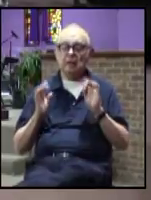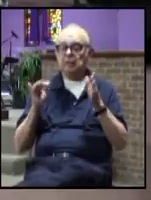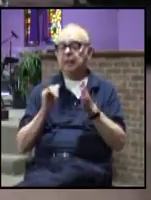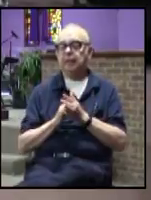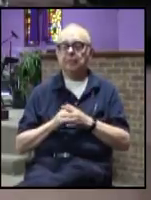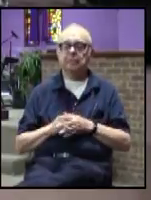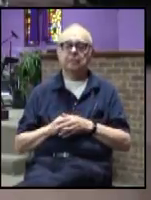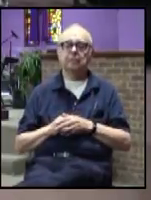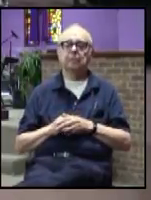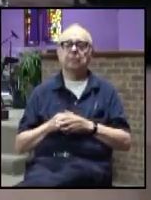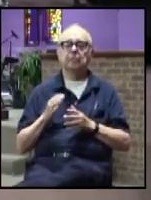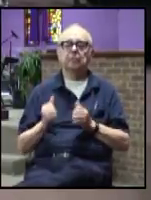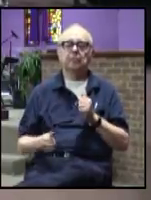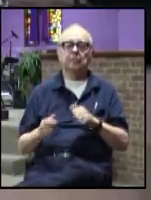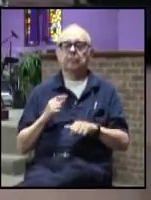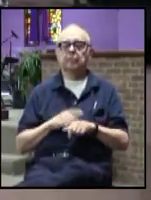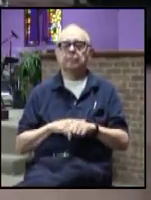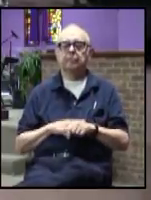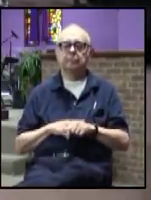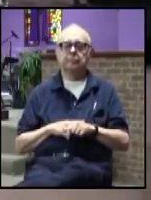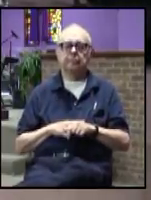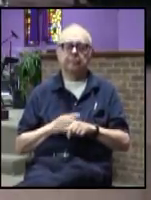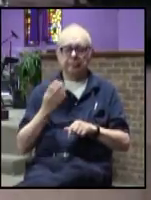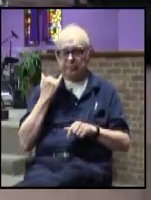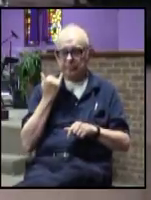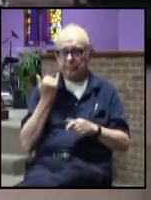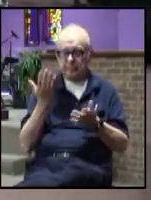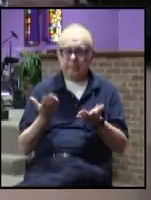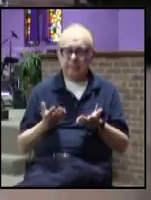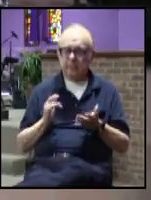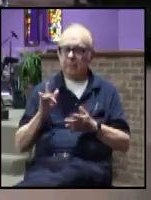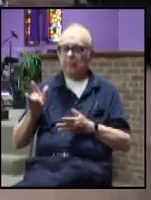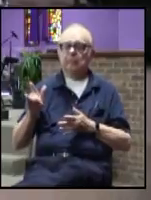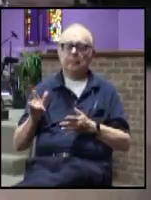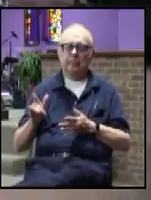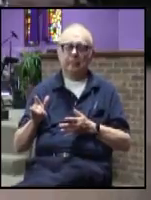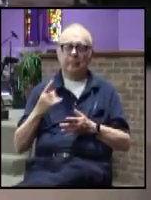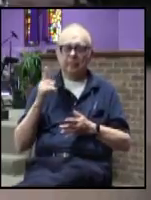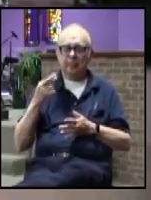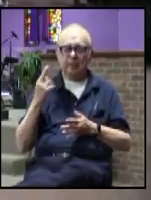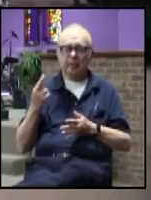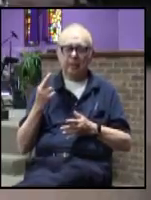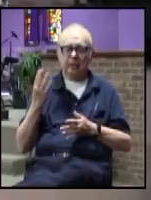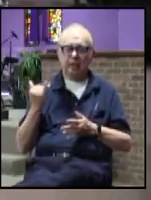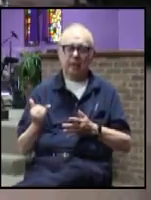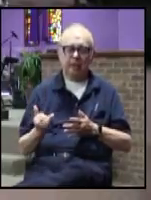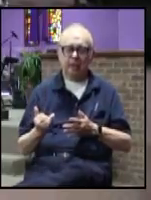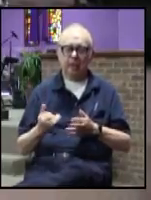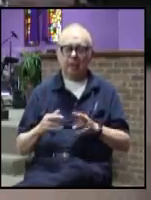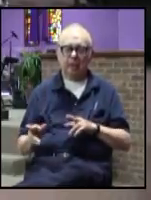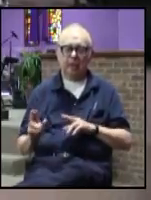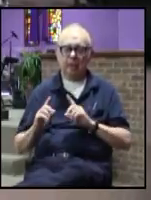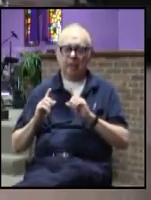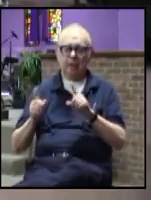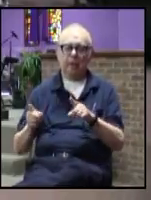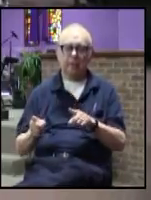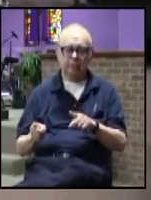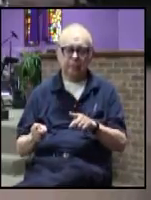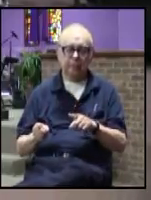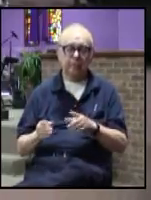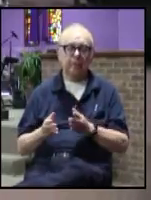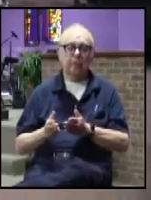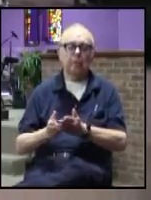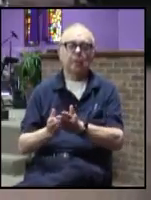that. Because most of the time, if I'm on that flight, I'm on that flight for a reason, because I'm getting ready to go